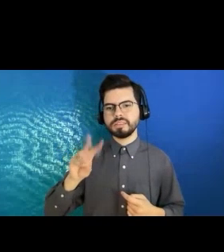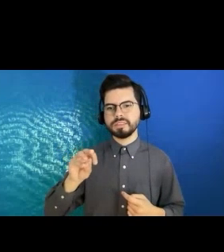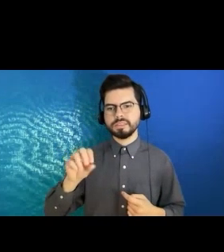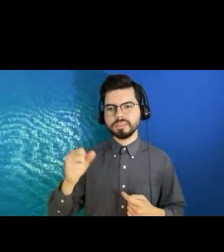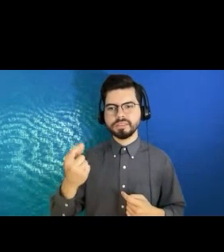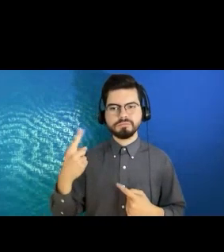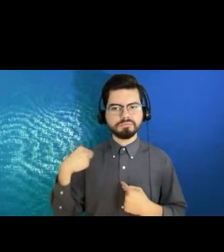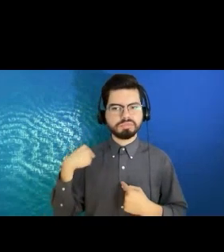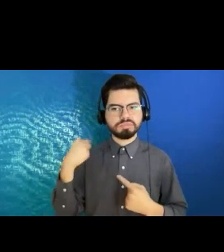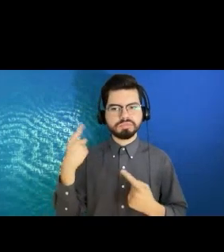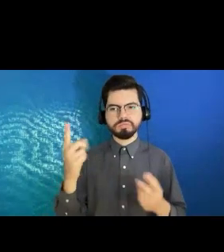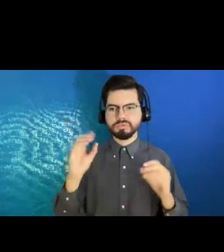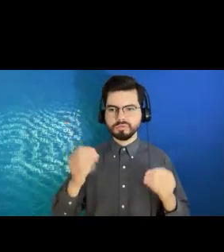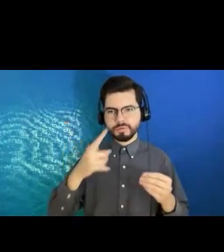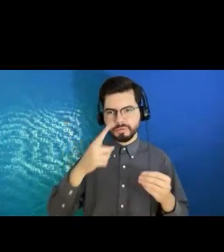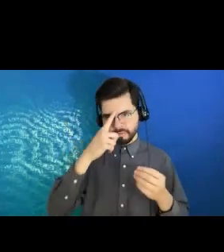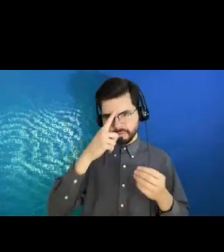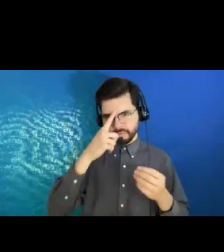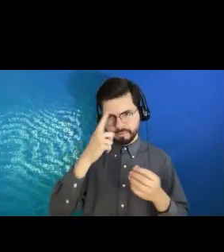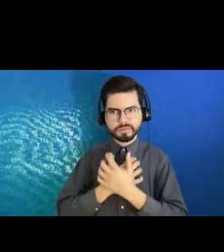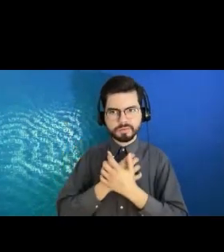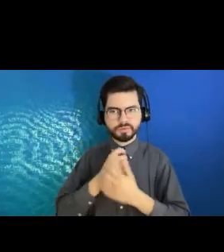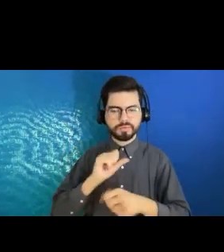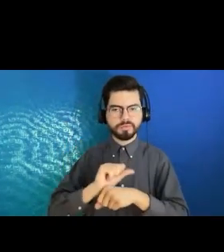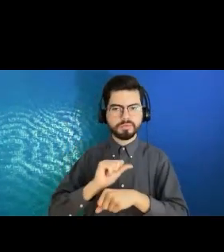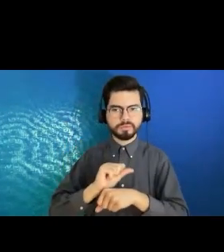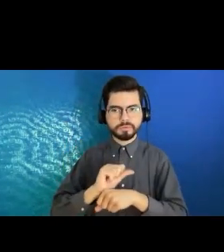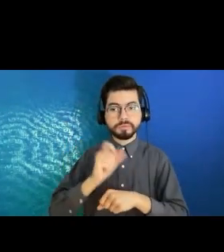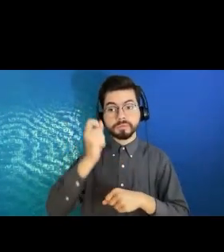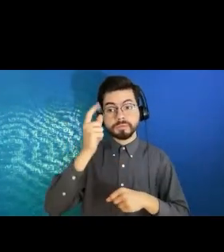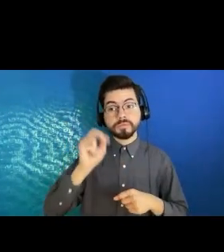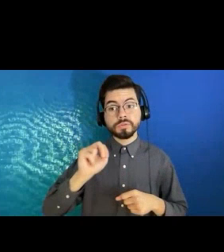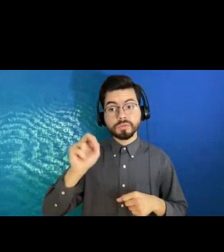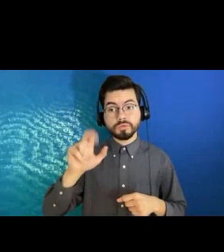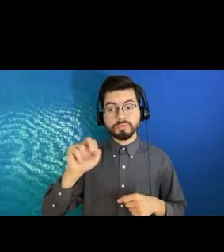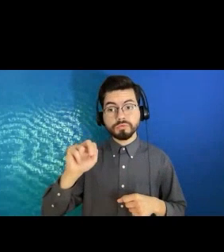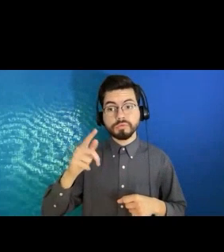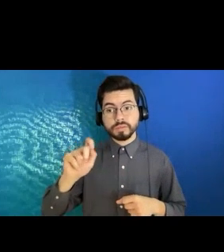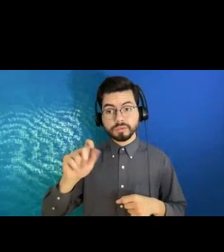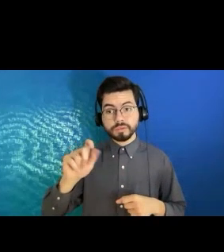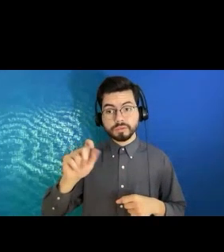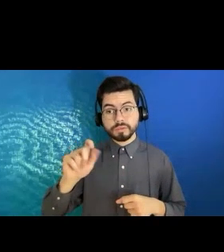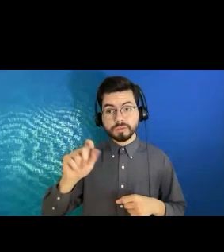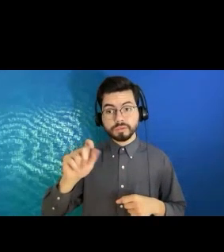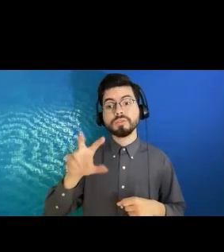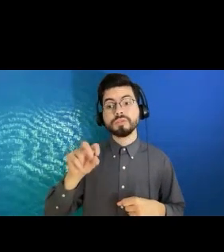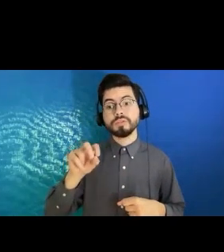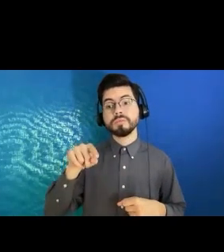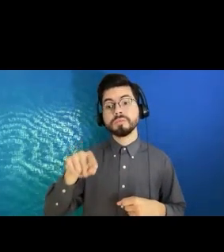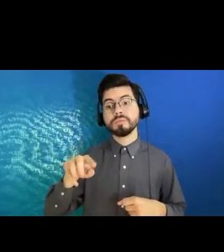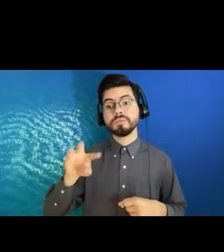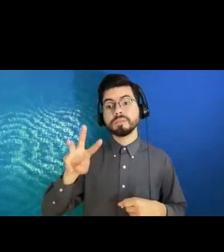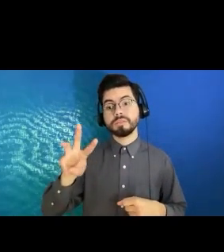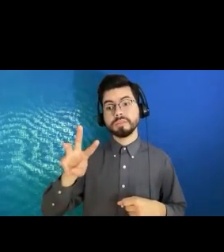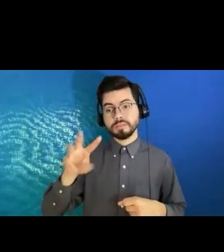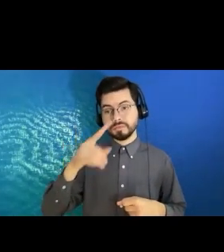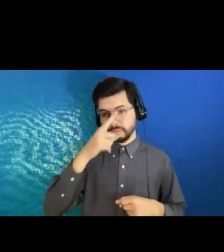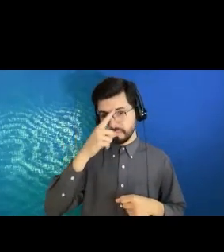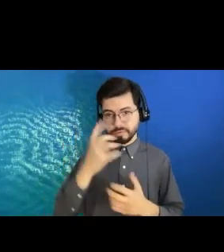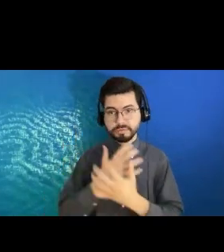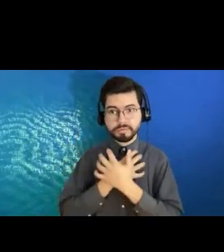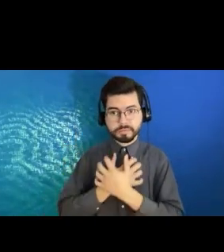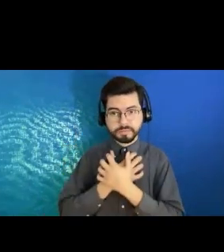in forested habitat on the northern range, we were seeing about 30.6 black bears per 100 square kilometers. The